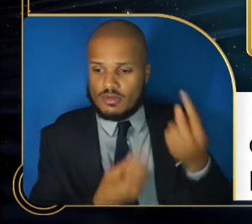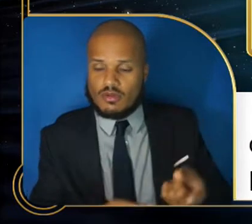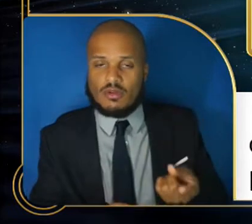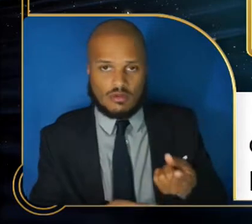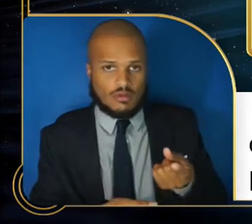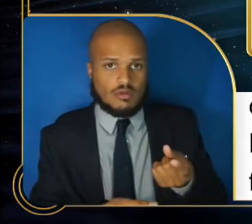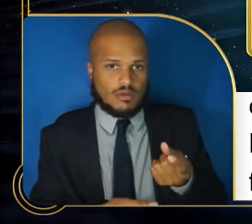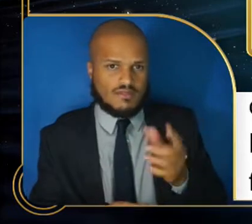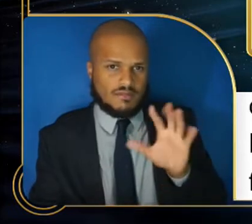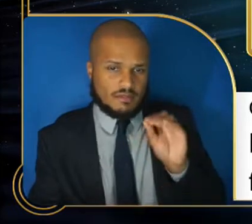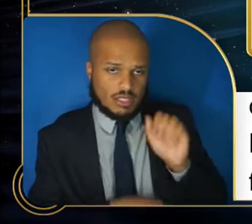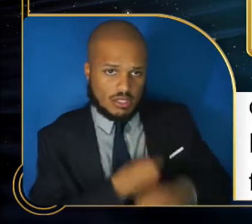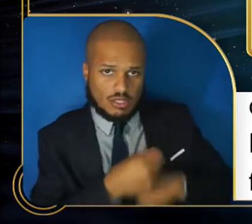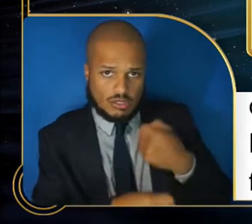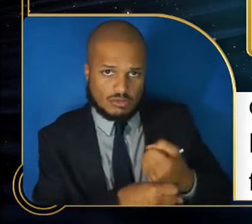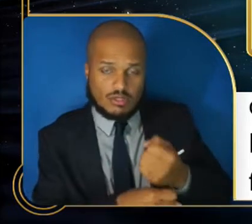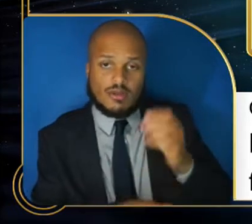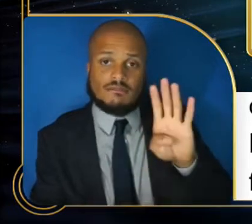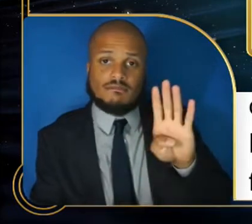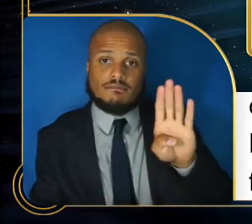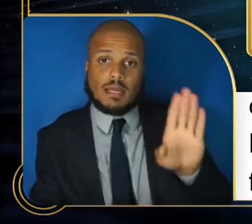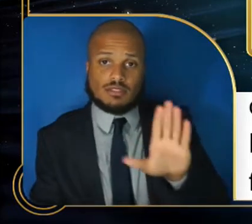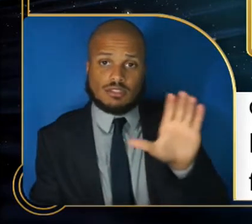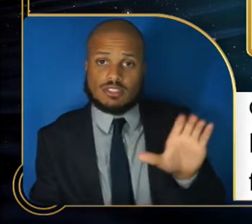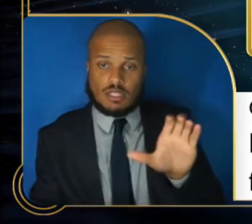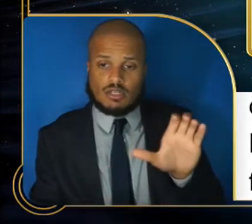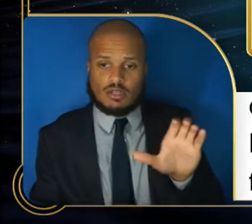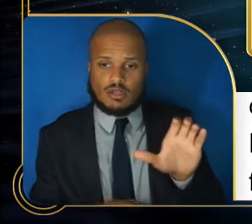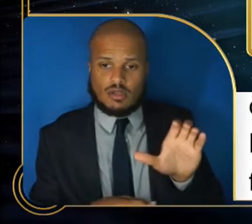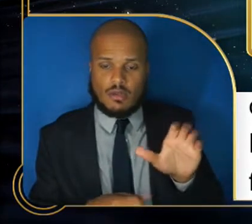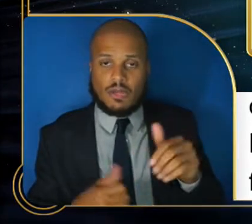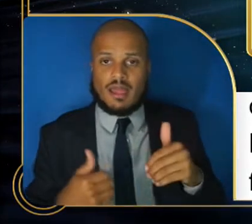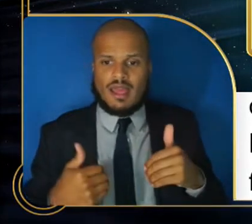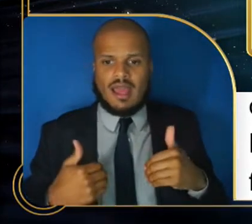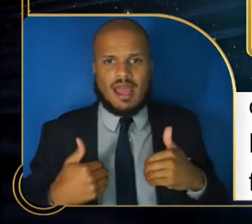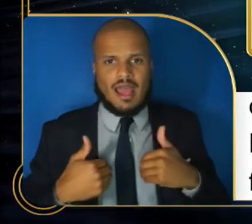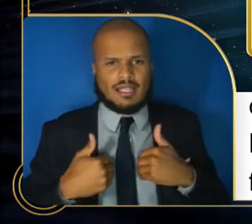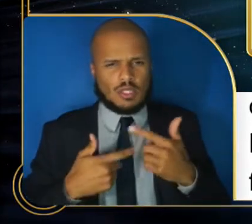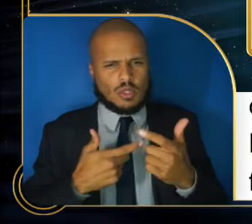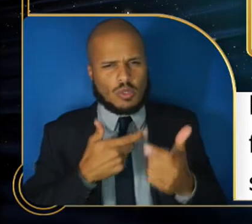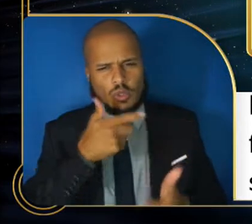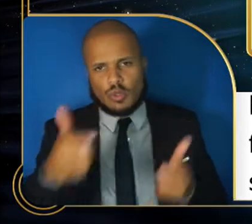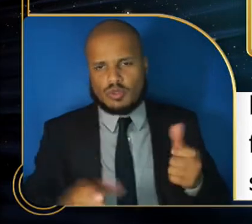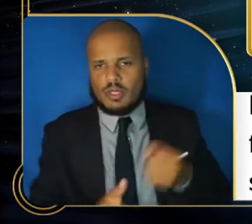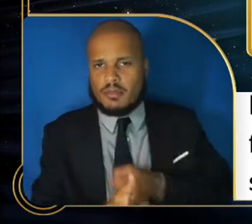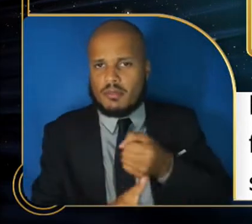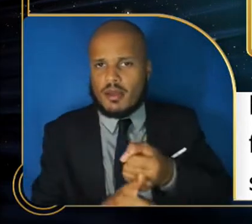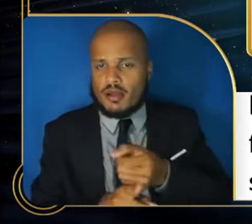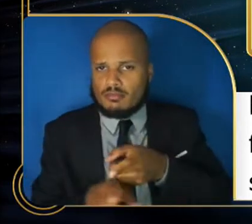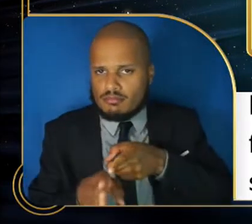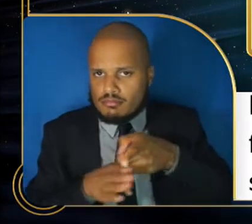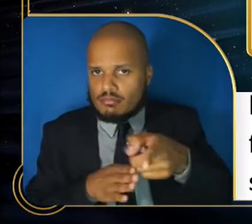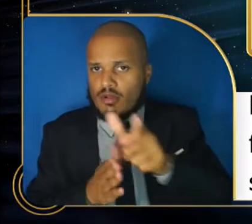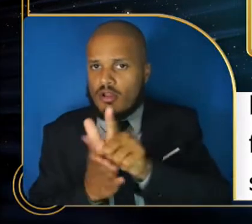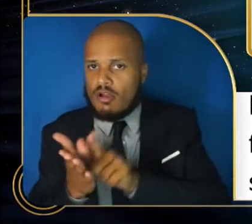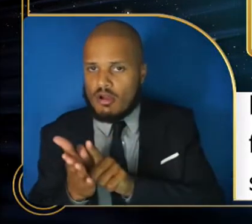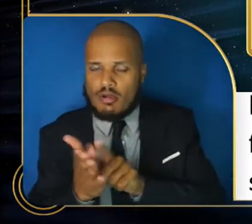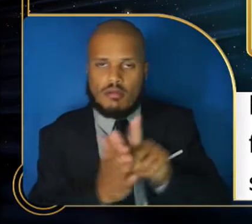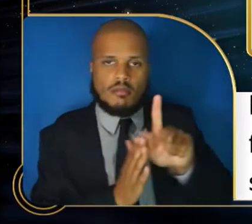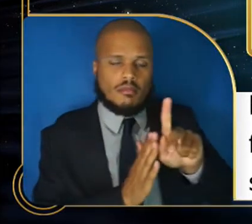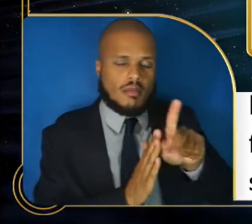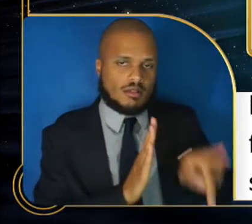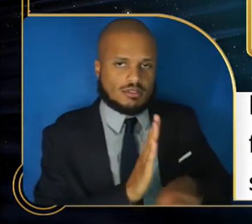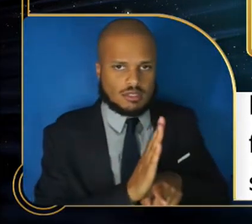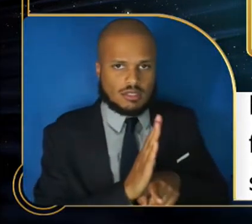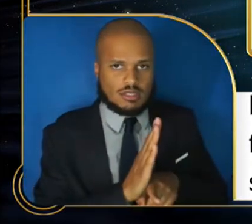the Bazelon Center has had an outsized impact on law and policy, improving the lives